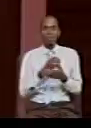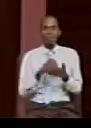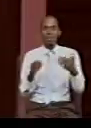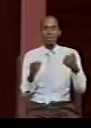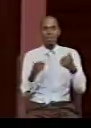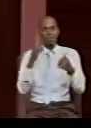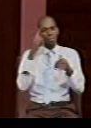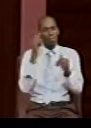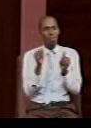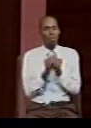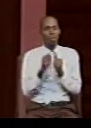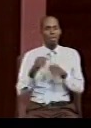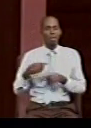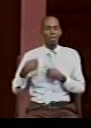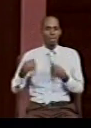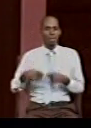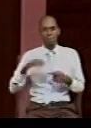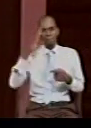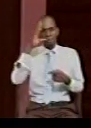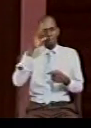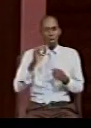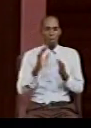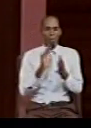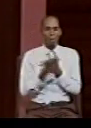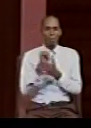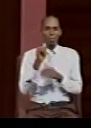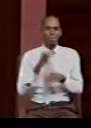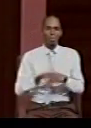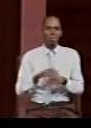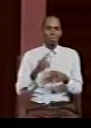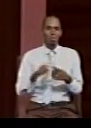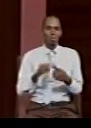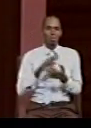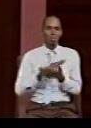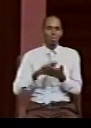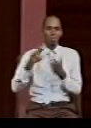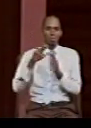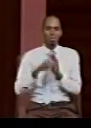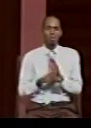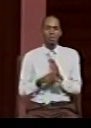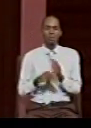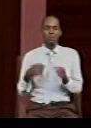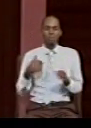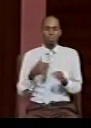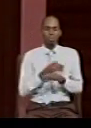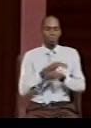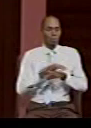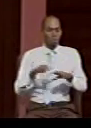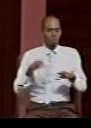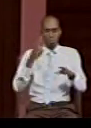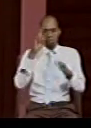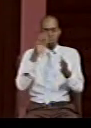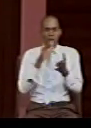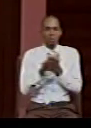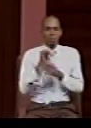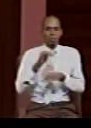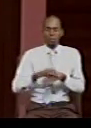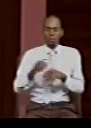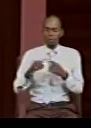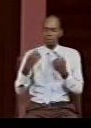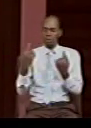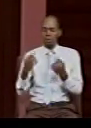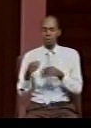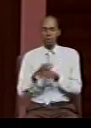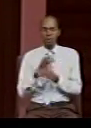the heart man believeth unto righteousness. We don't believe unto